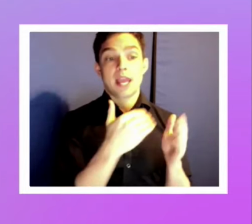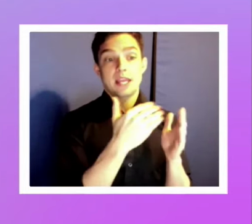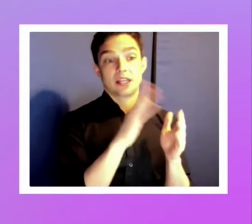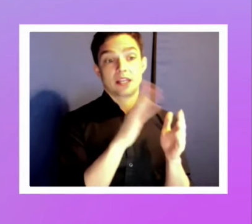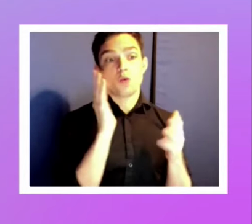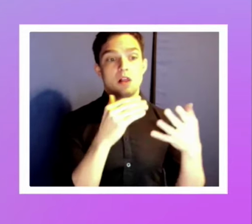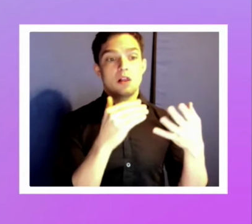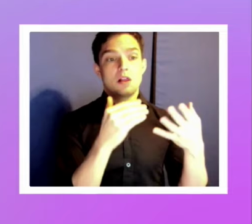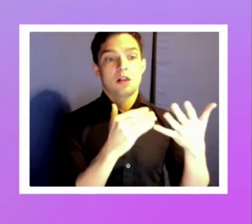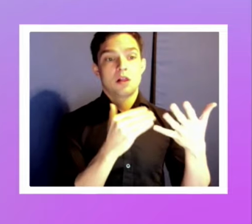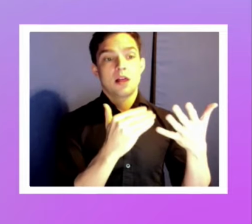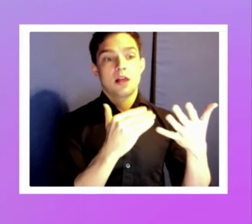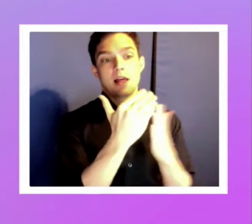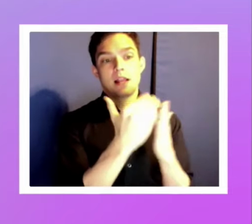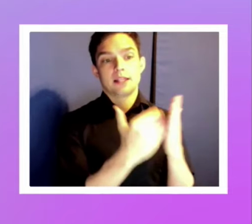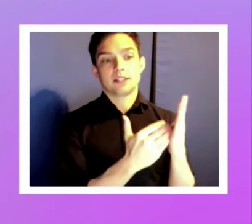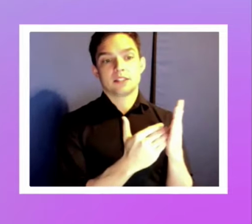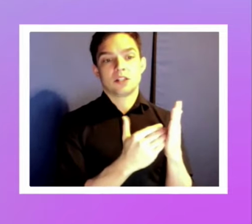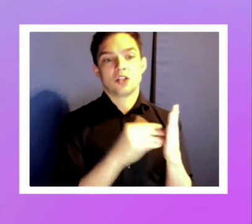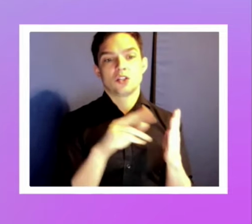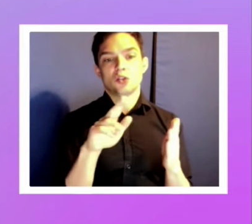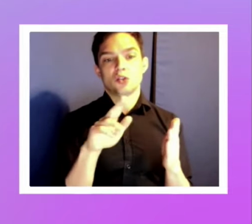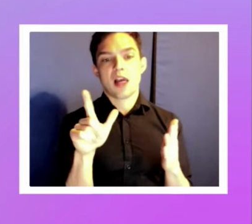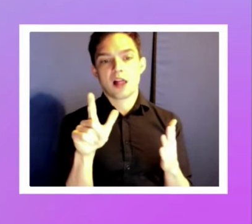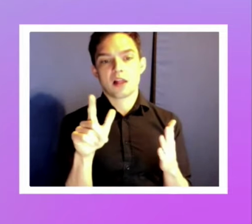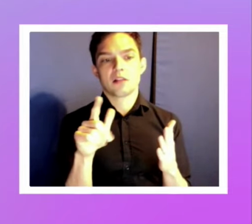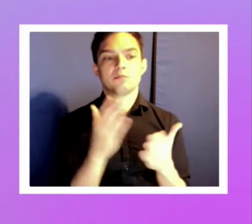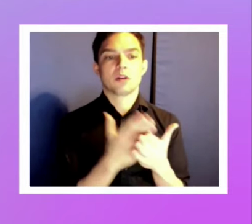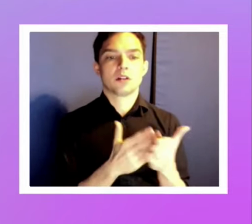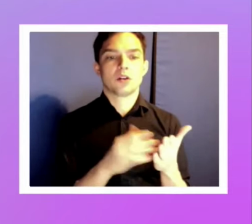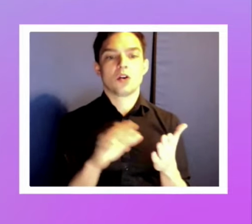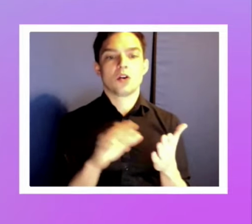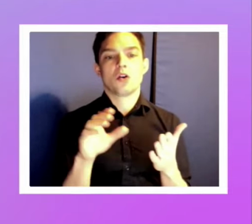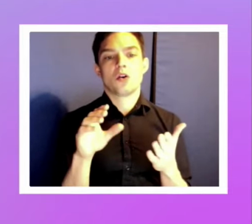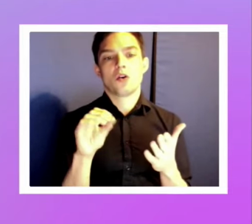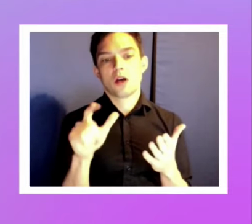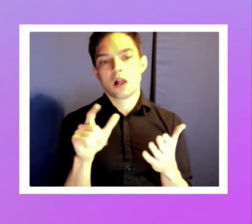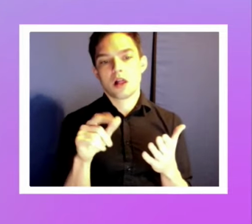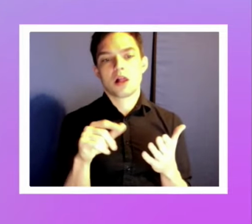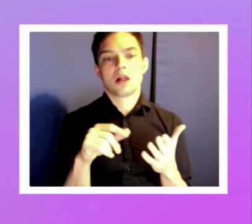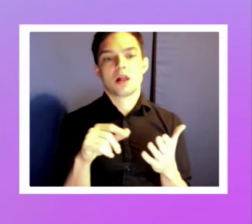a list, a UL element or an OL element with rule none,